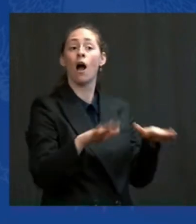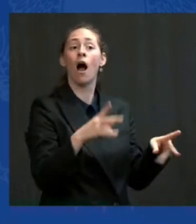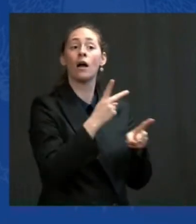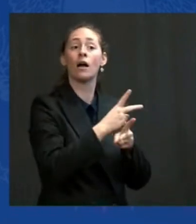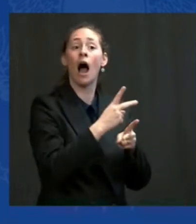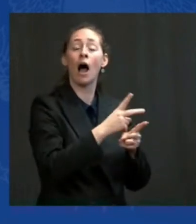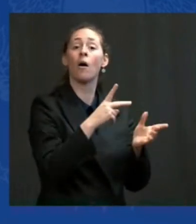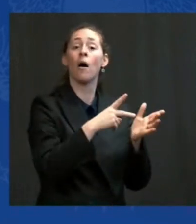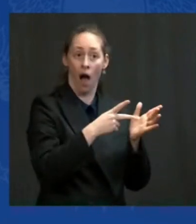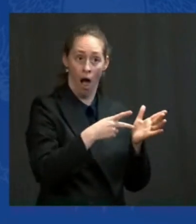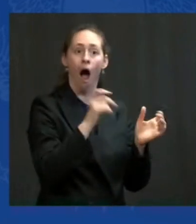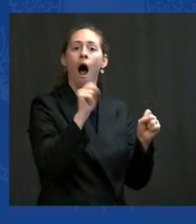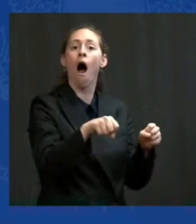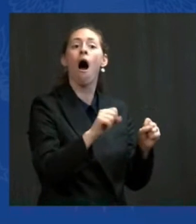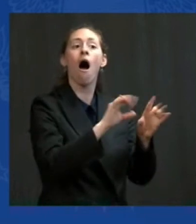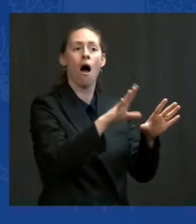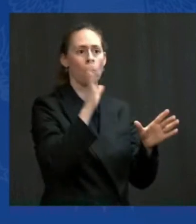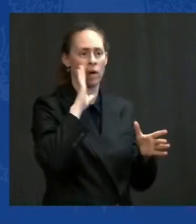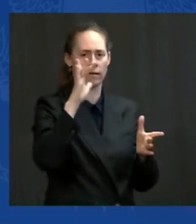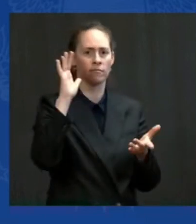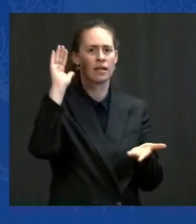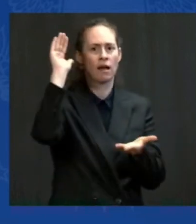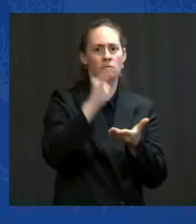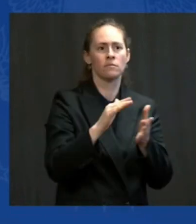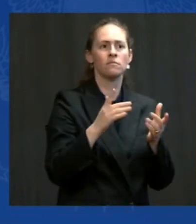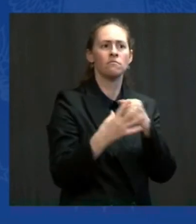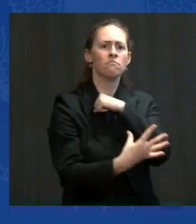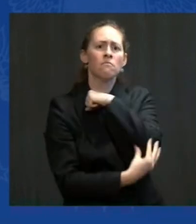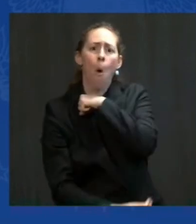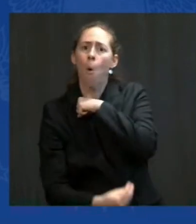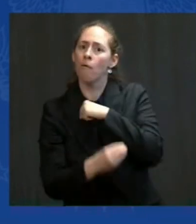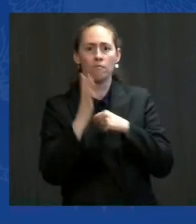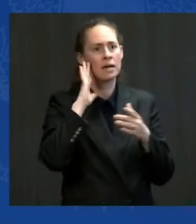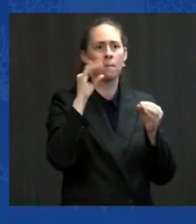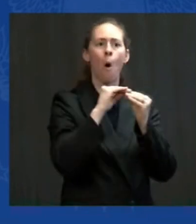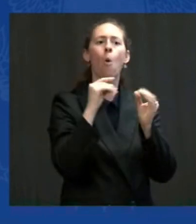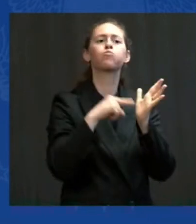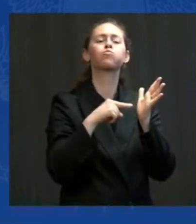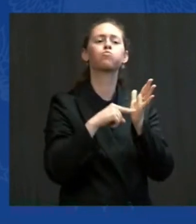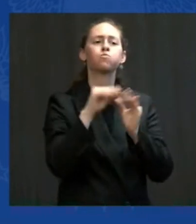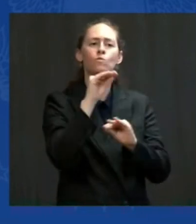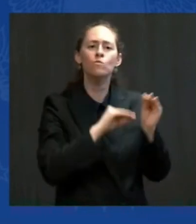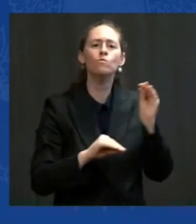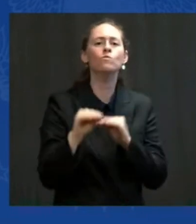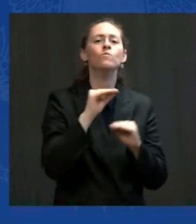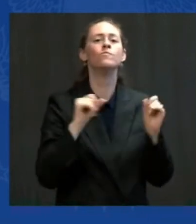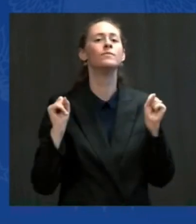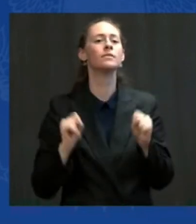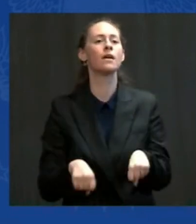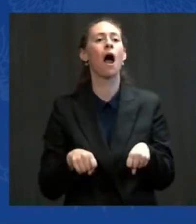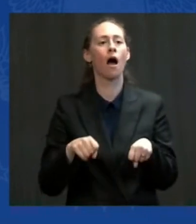by 40%. Families with children who qualify for this has cut poverty by 40%.